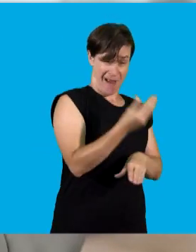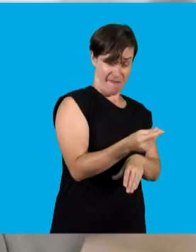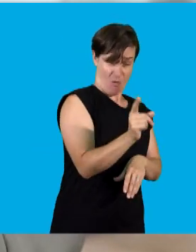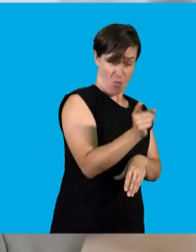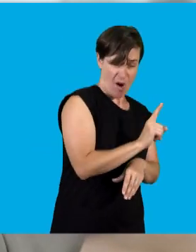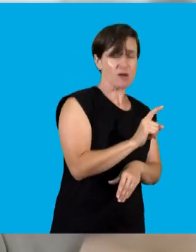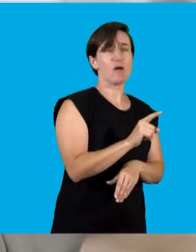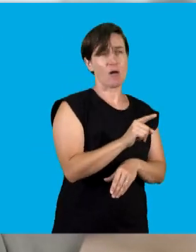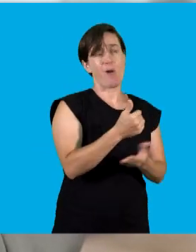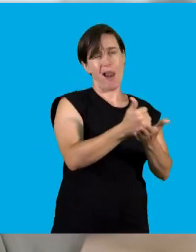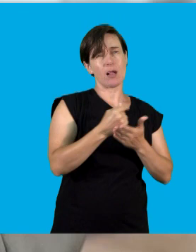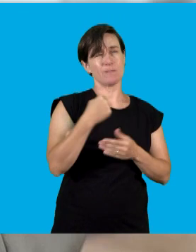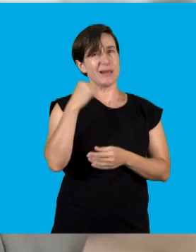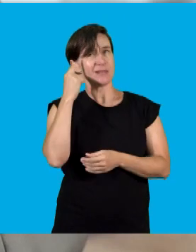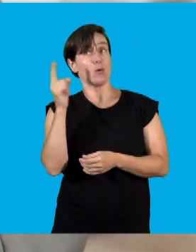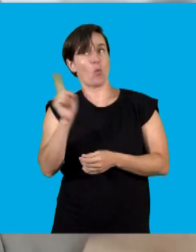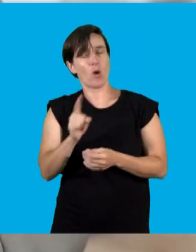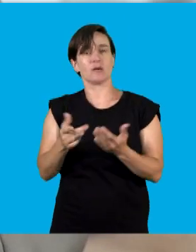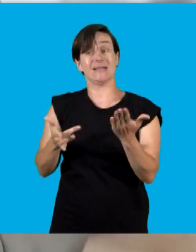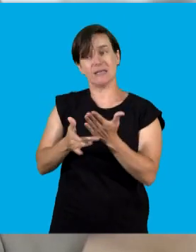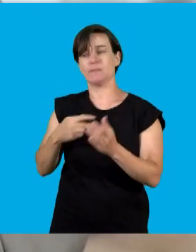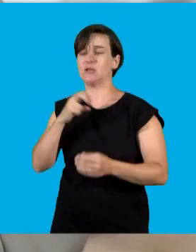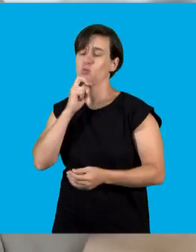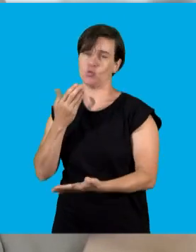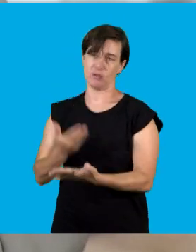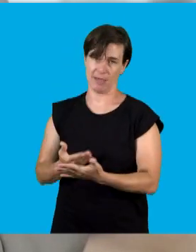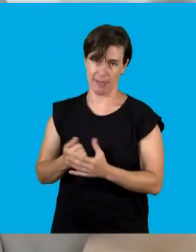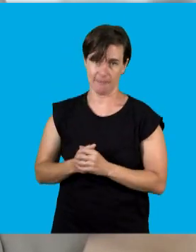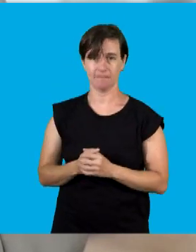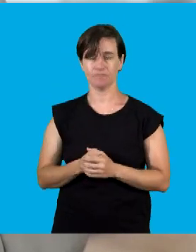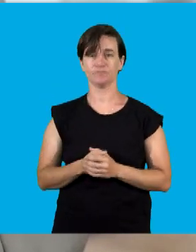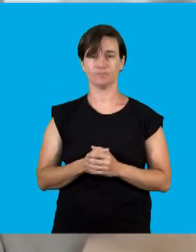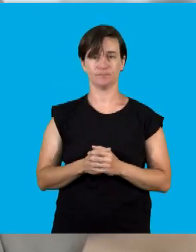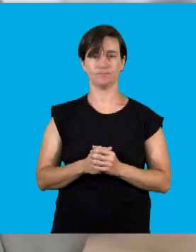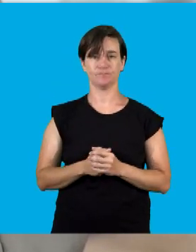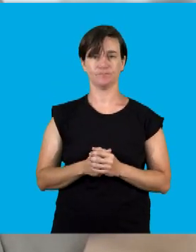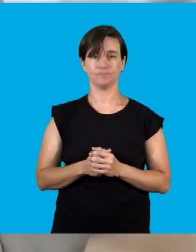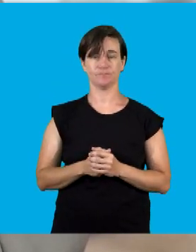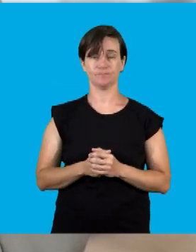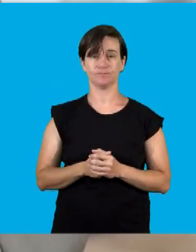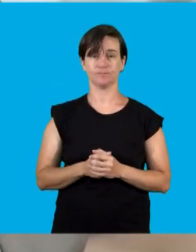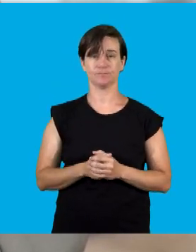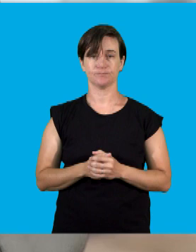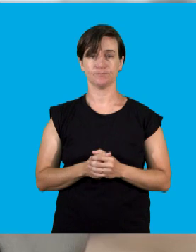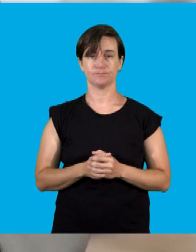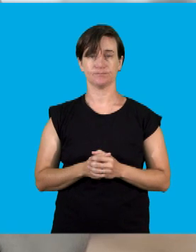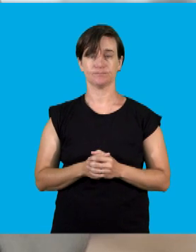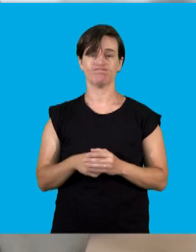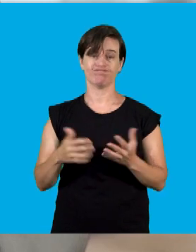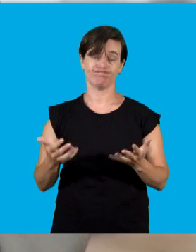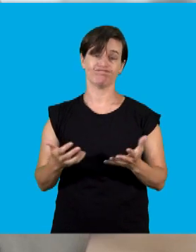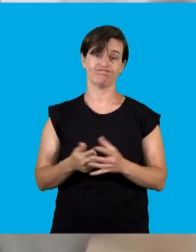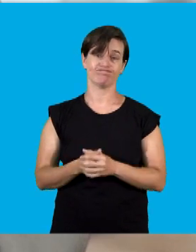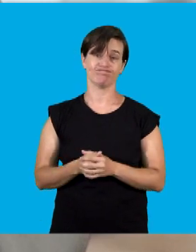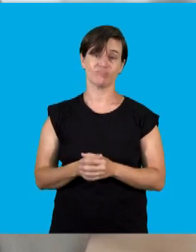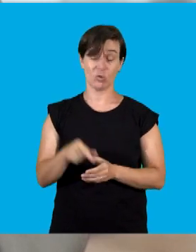Remember, so what kind of problem that we are having that will require us to use the specific technique. So with this problem,